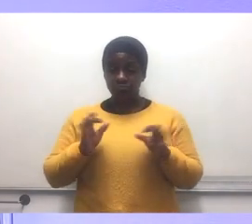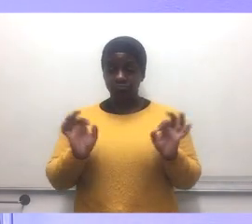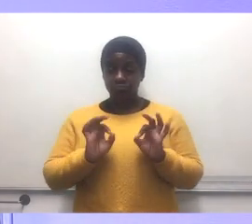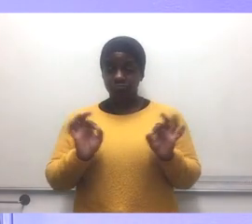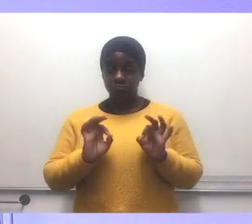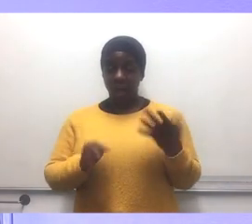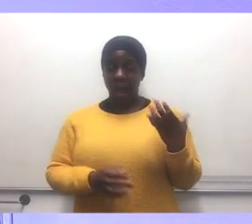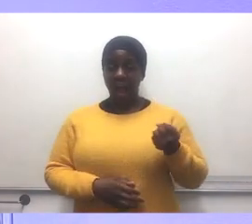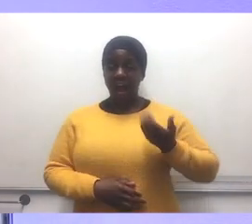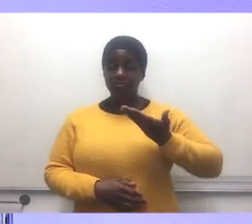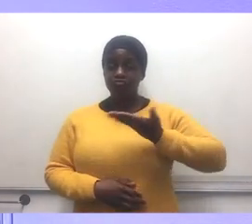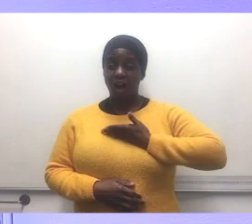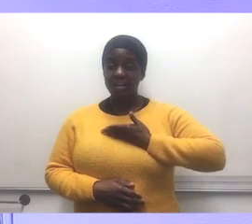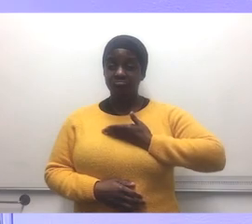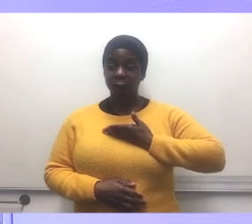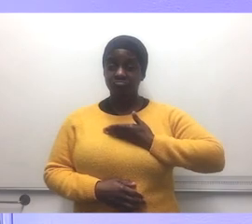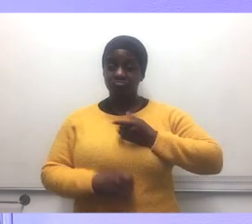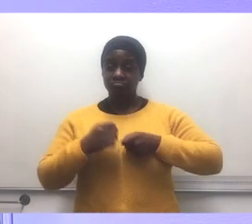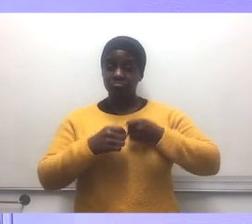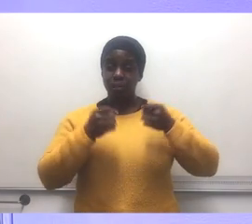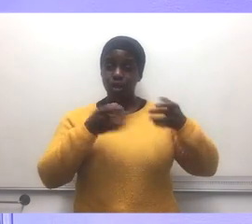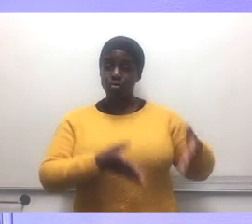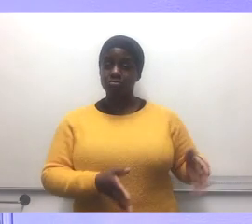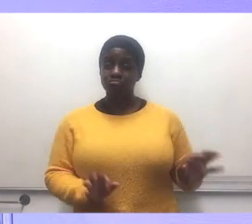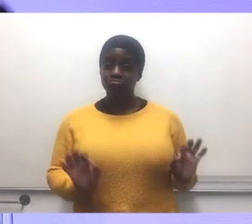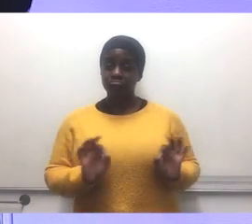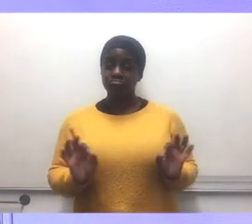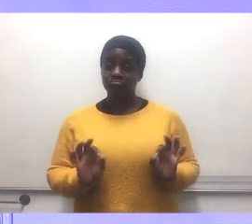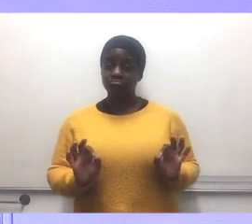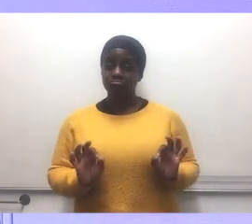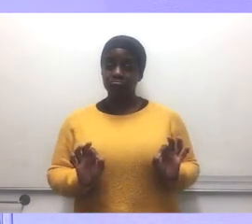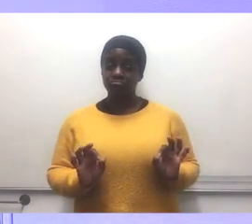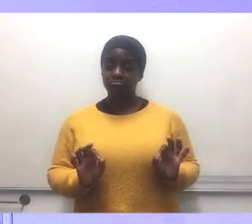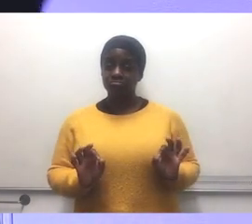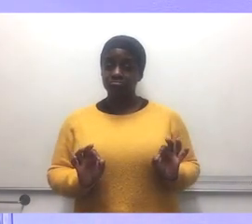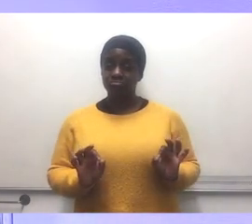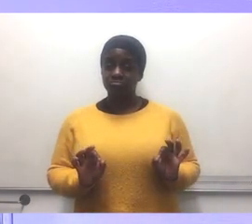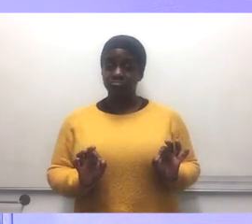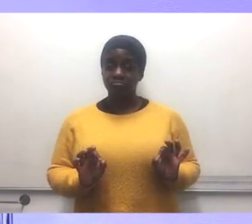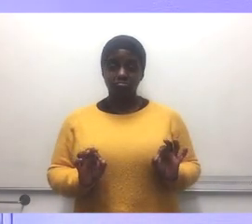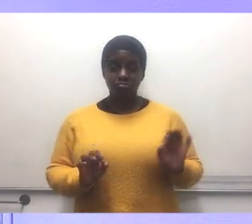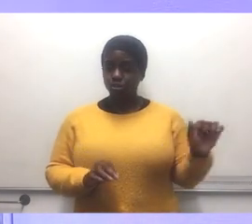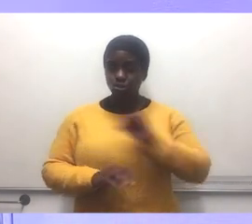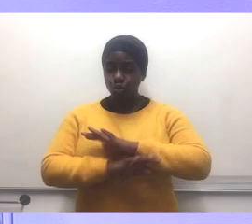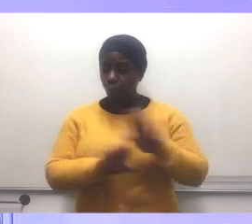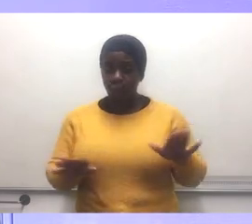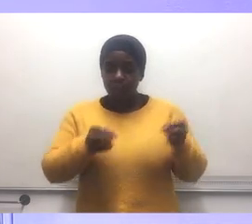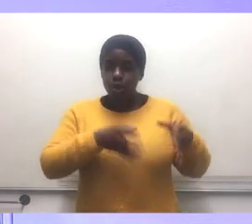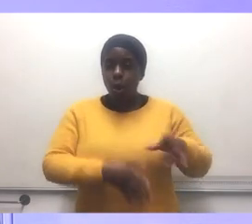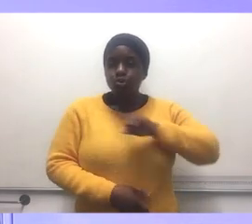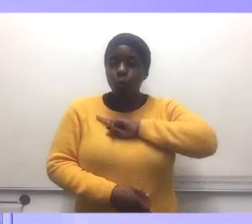any right being lost. No one has any business being lost